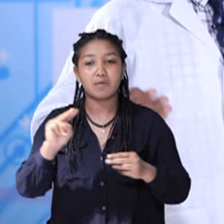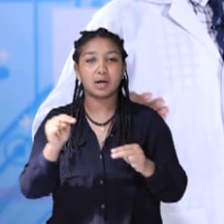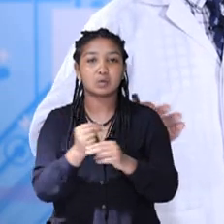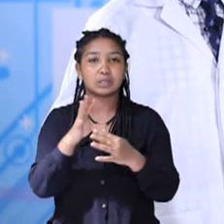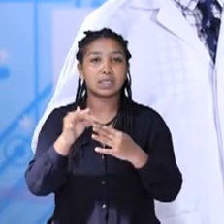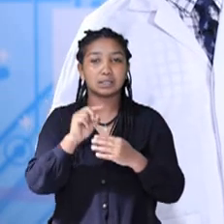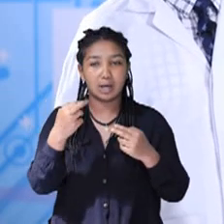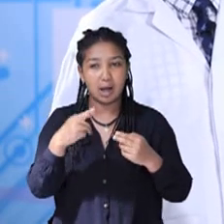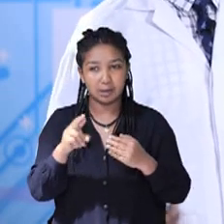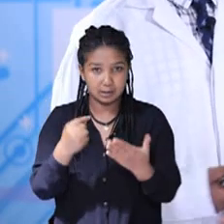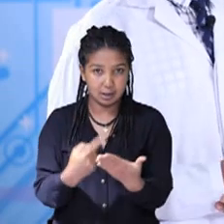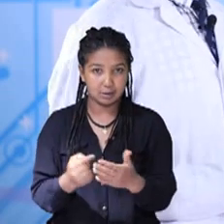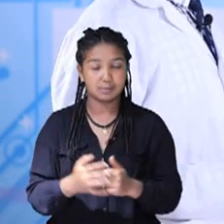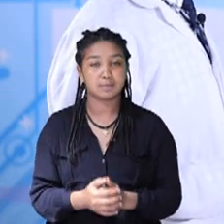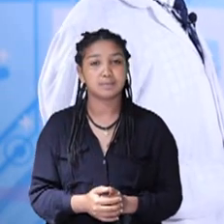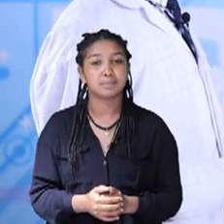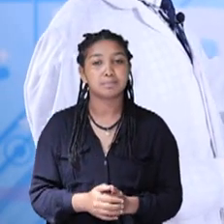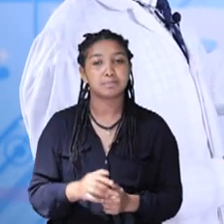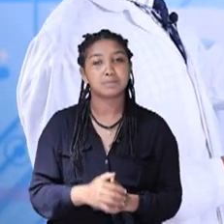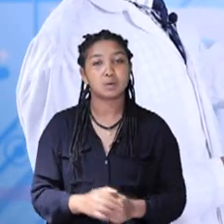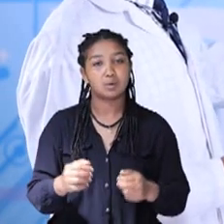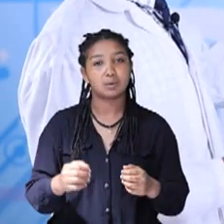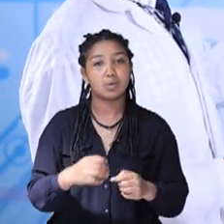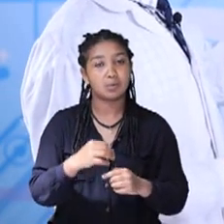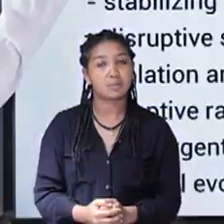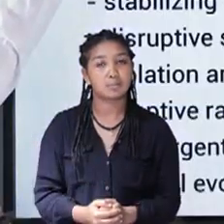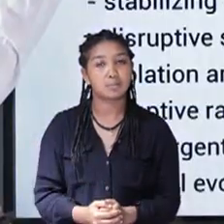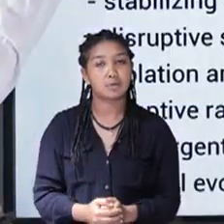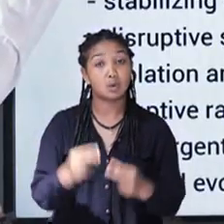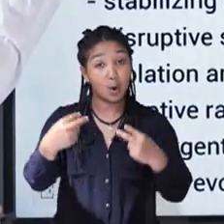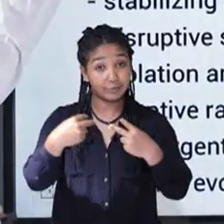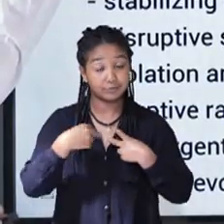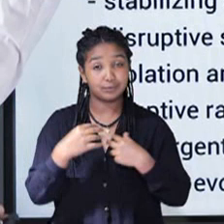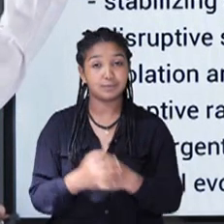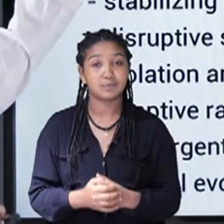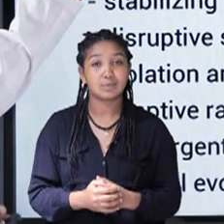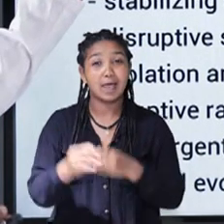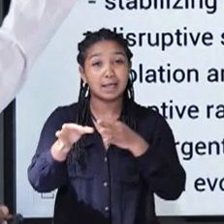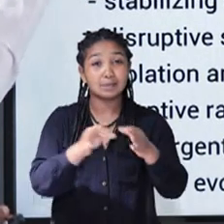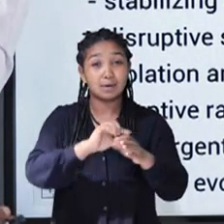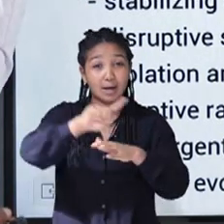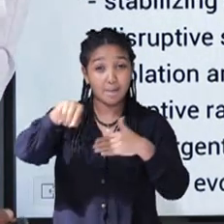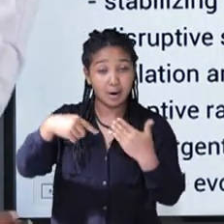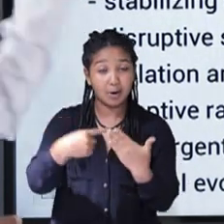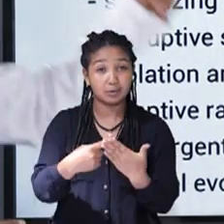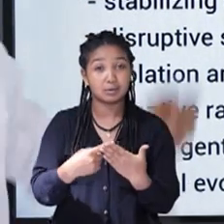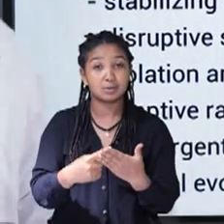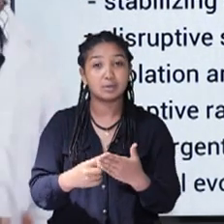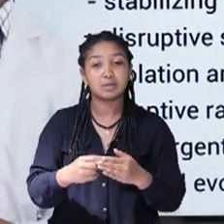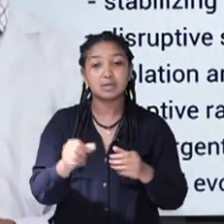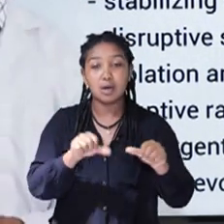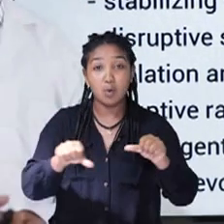natural selections are there. We are going to, you have to explain about the